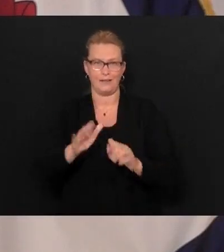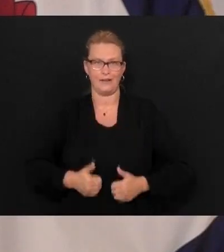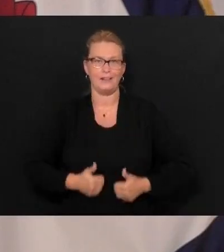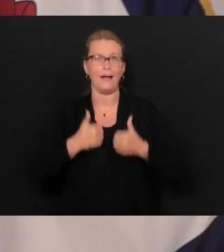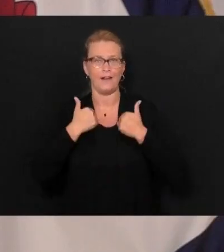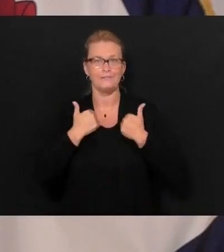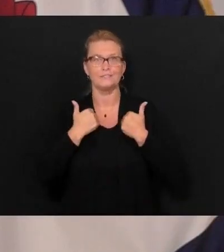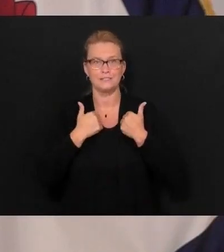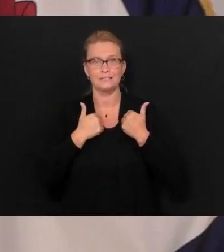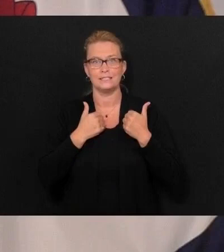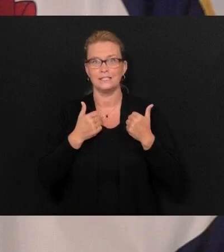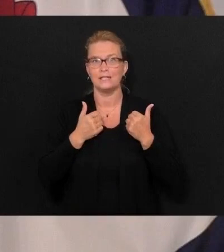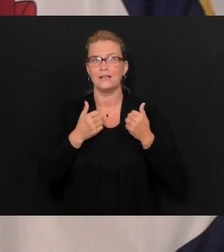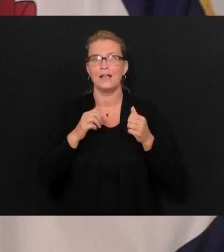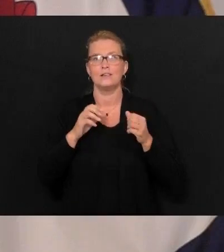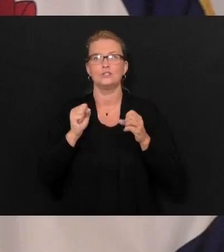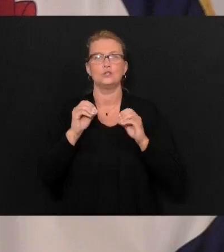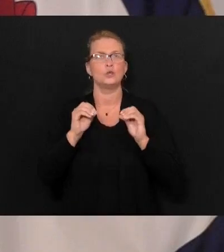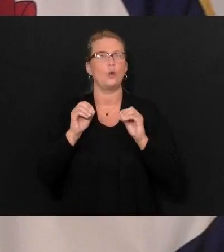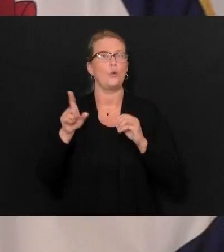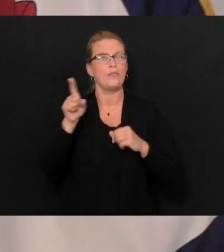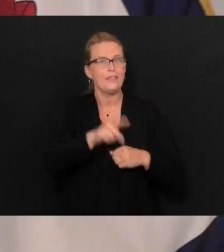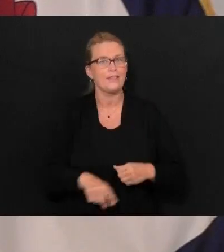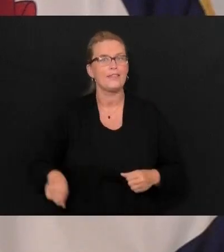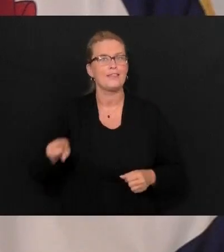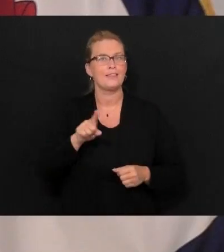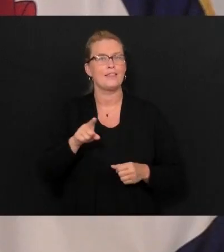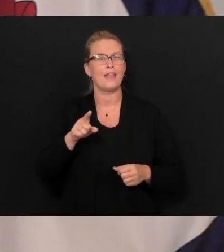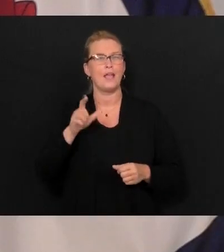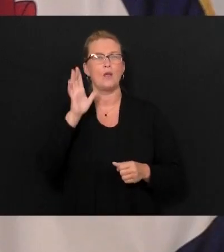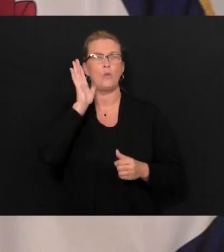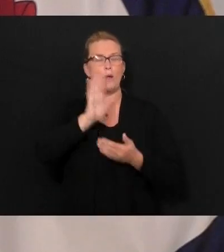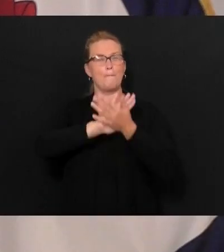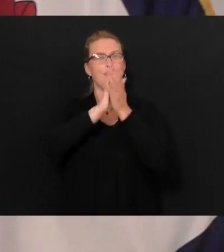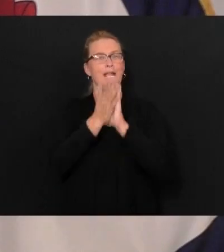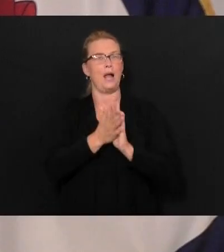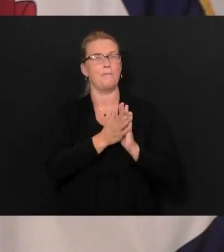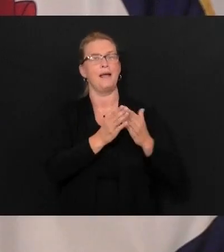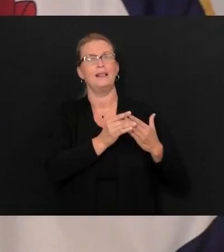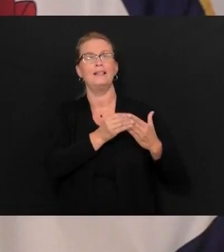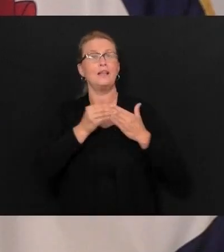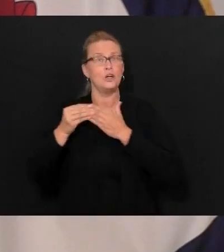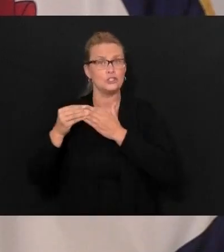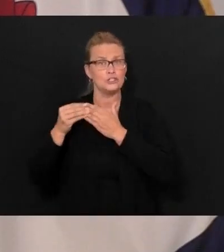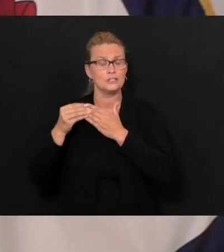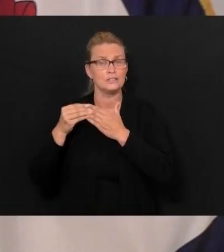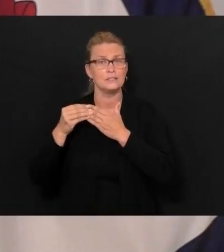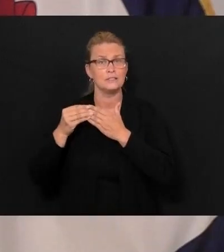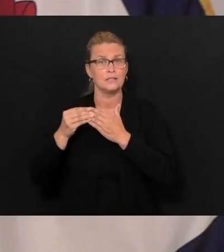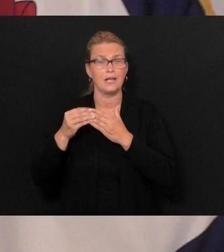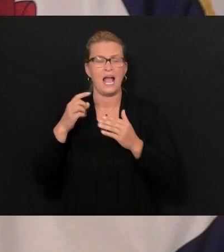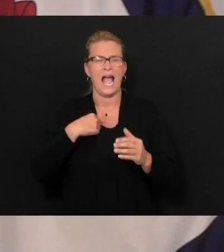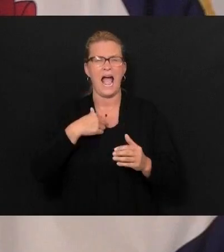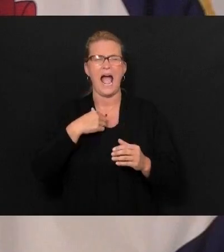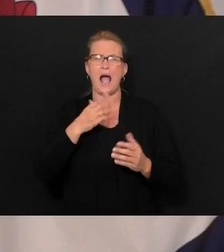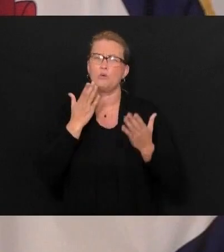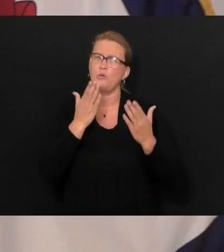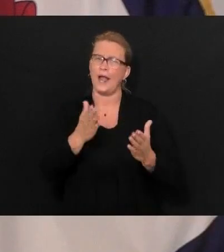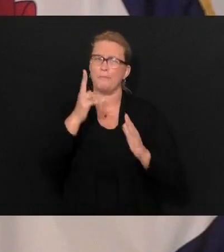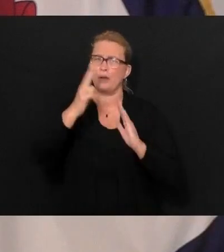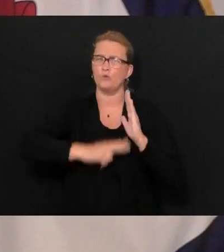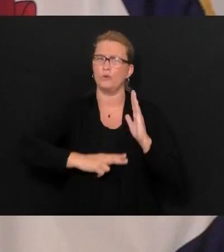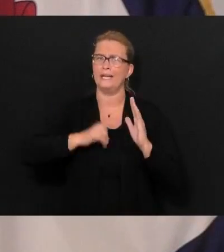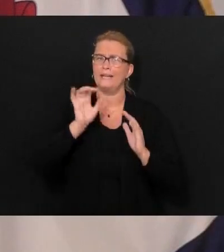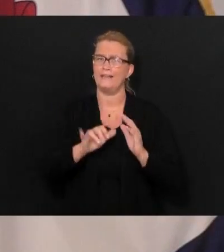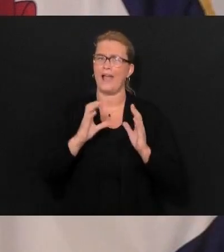everything in moving them toward being leaders. I recommend you get this article and read this article. I